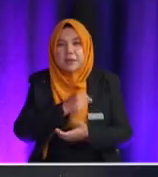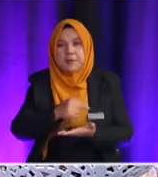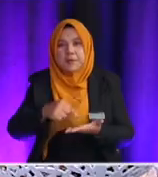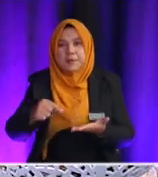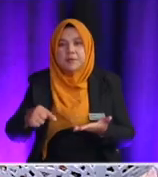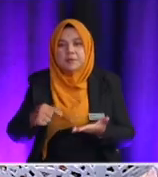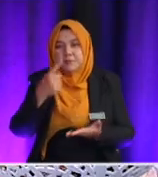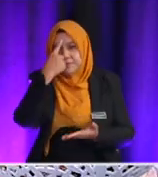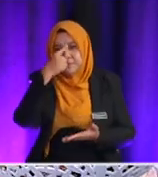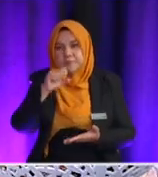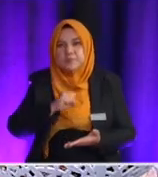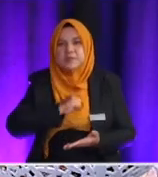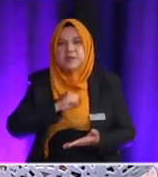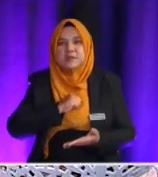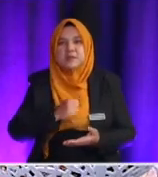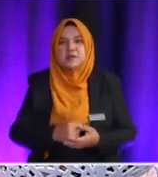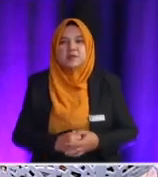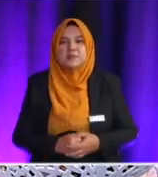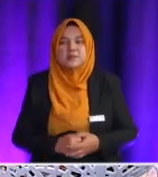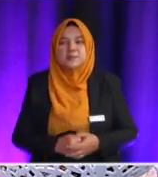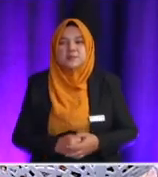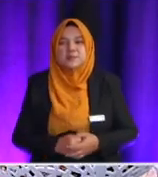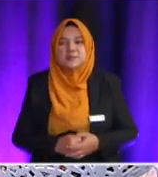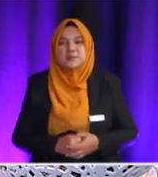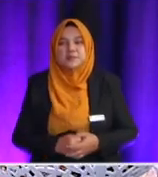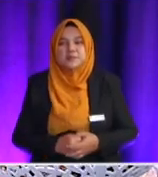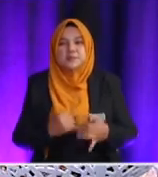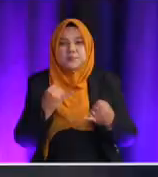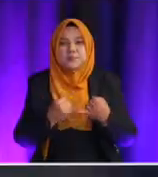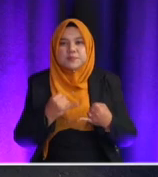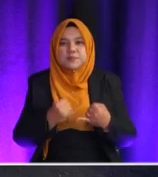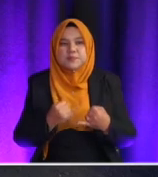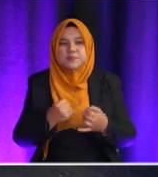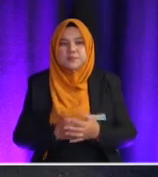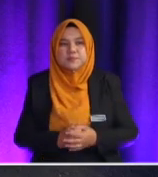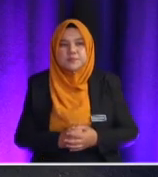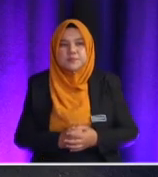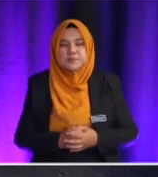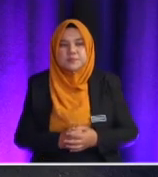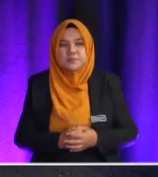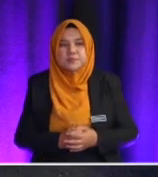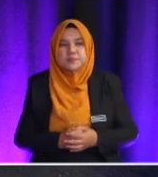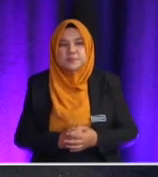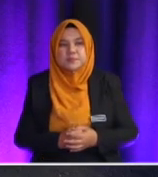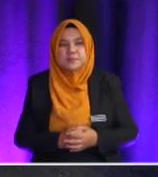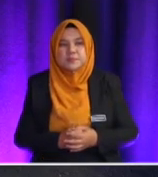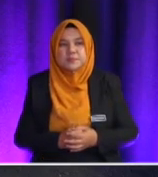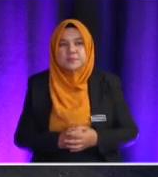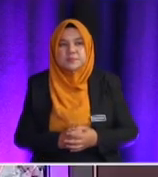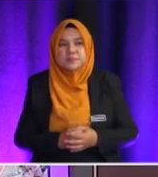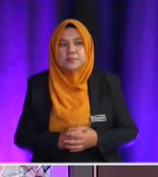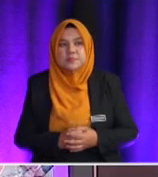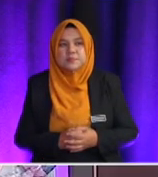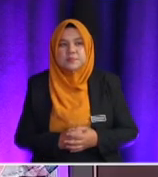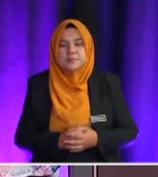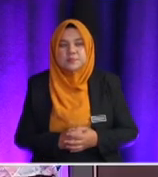pen for you, Shasha. Yes, good job. Okay, we have the last one for Ashila. Mm-hmm. So you will go, you will